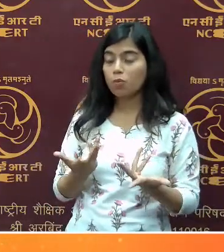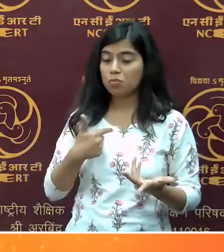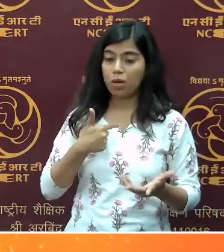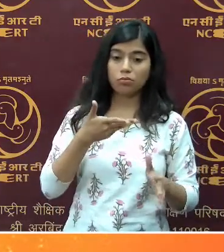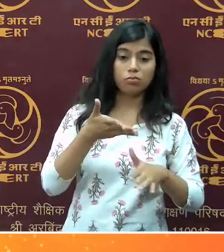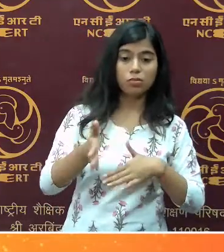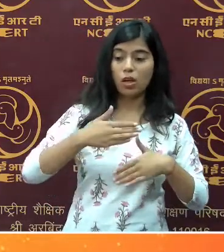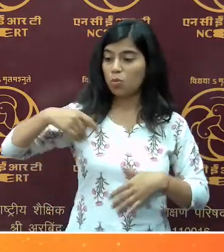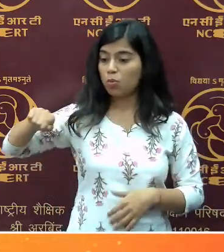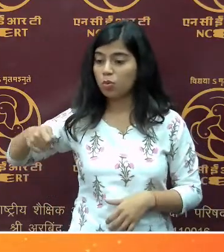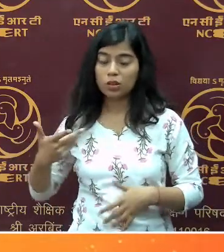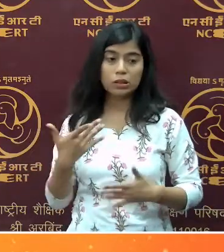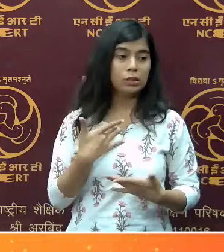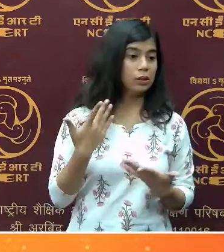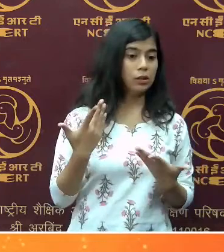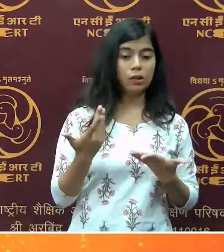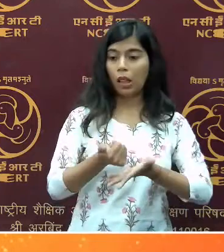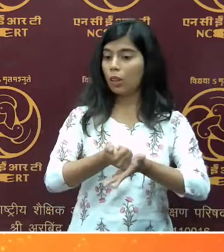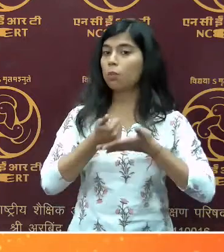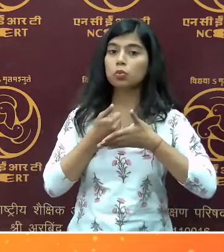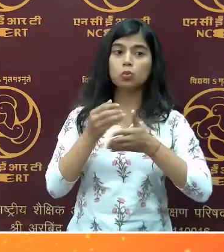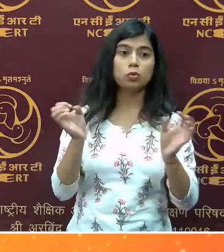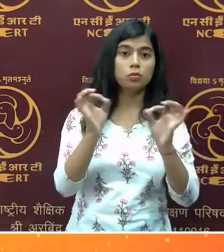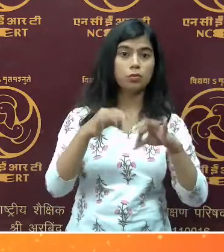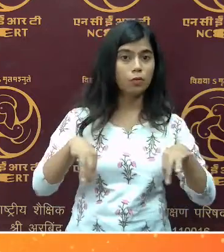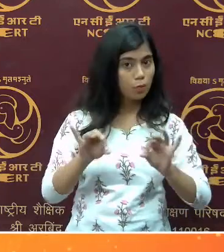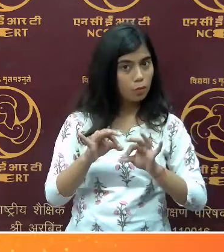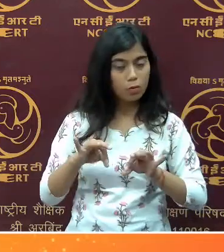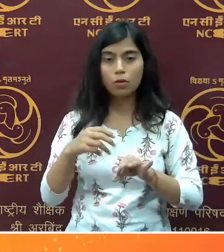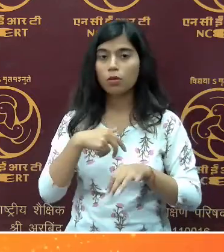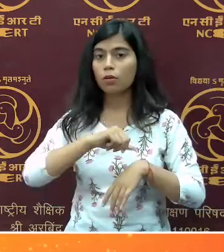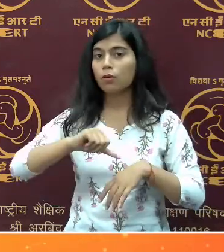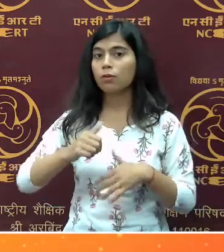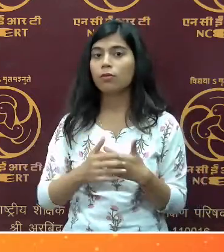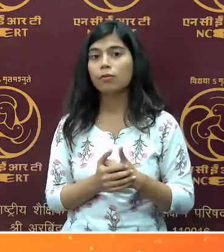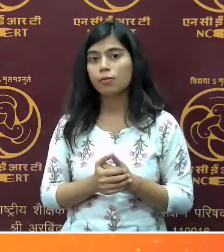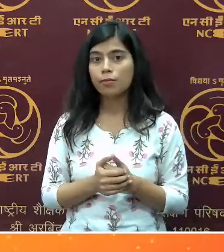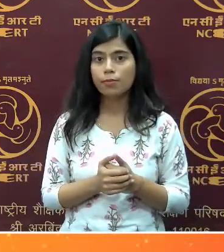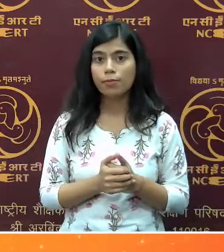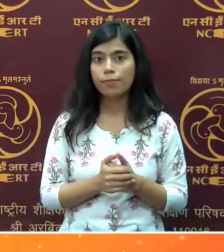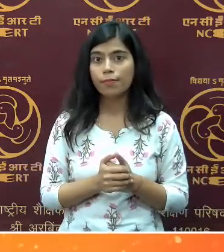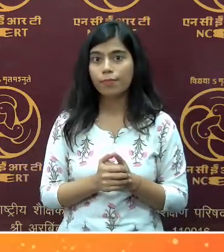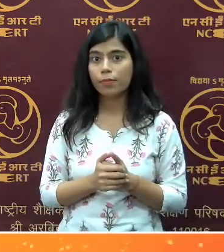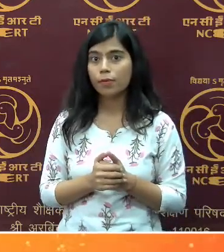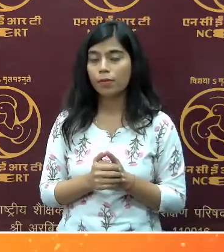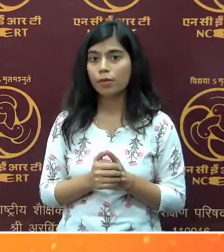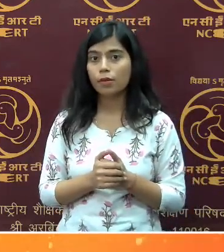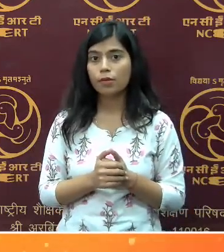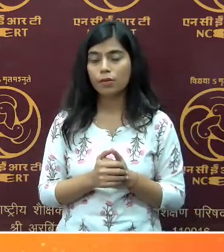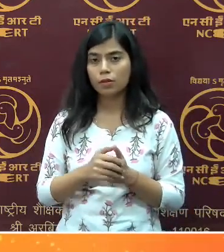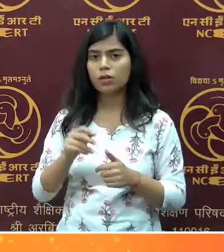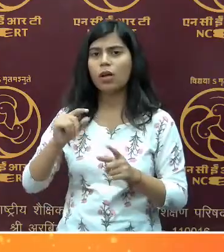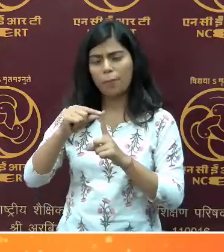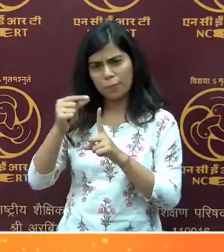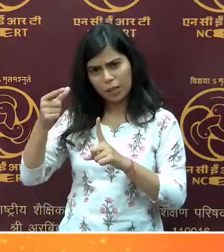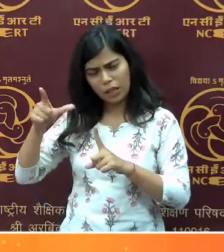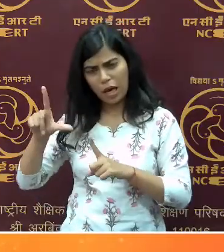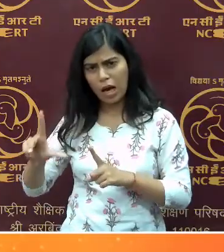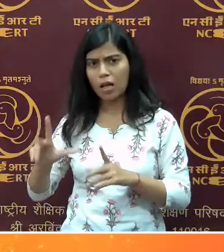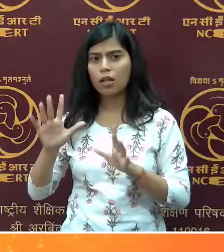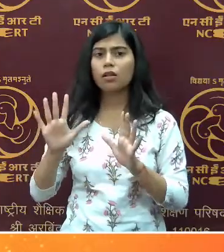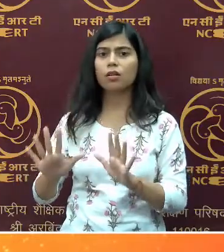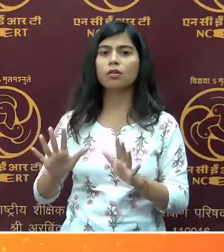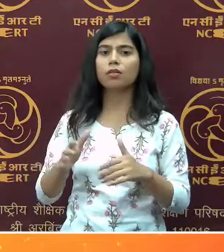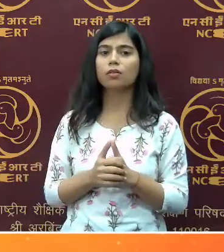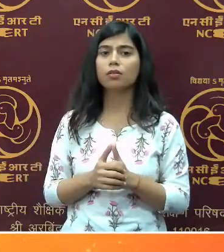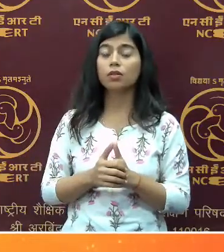made me helpless. If you get to know, you can file an PIL on my behalf. Okay. So, PIL has emerged